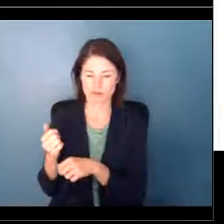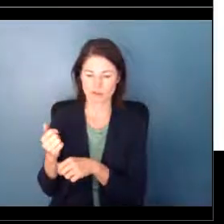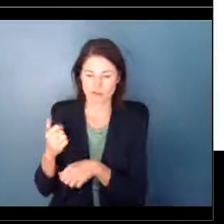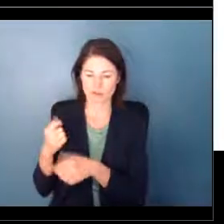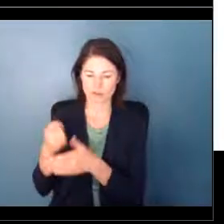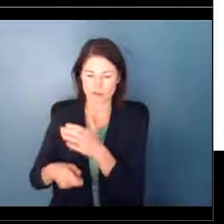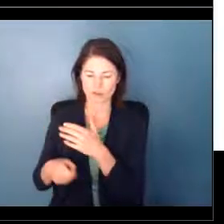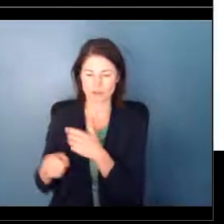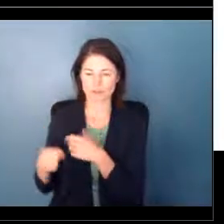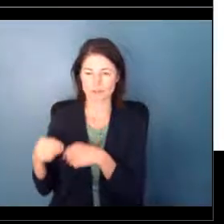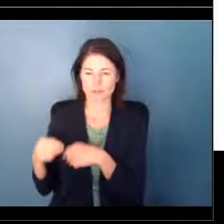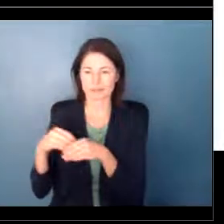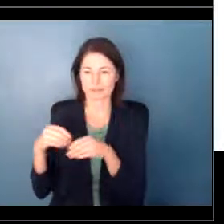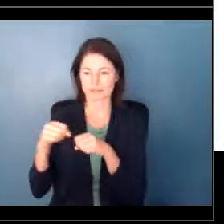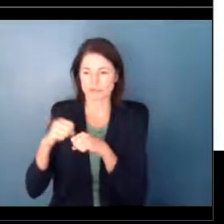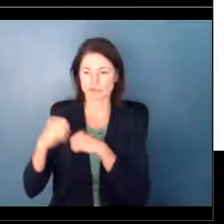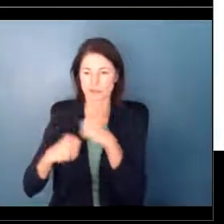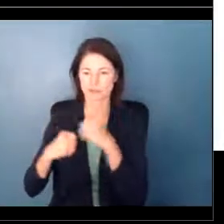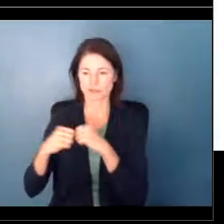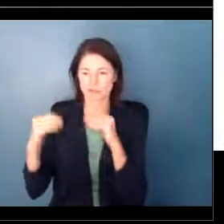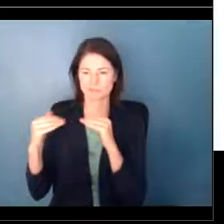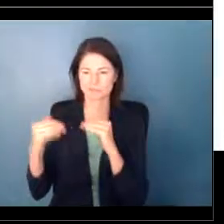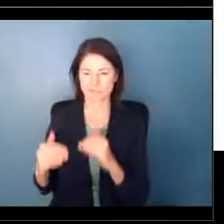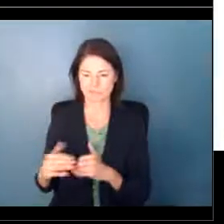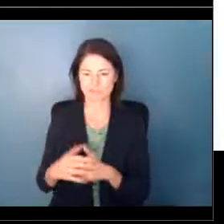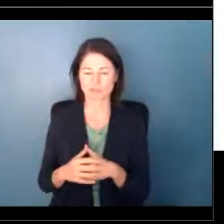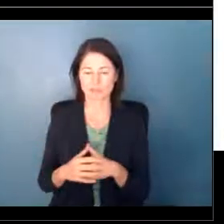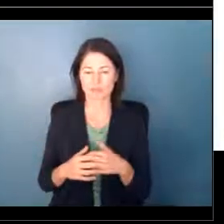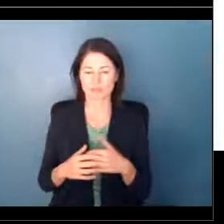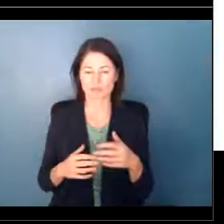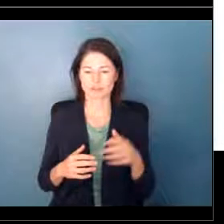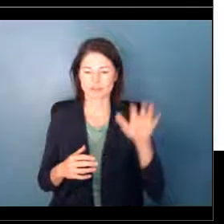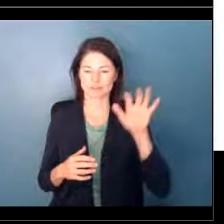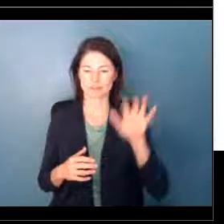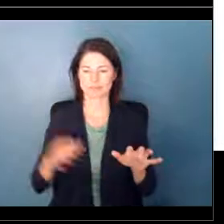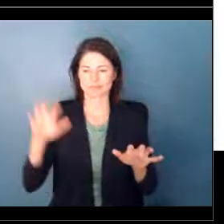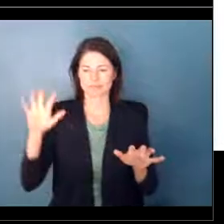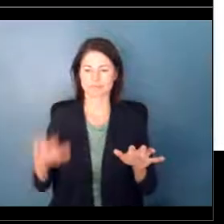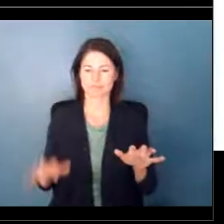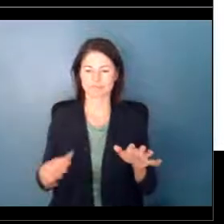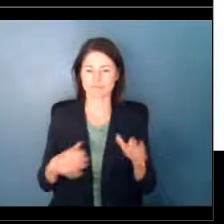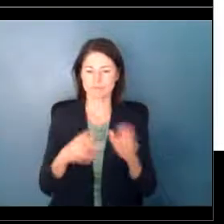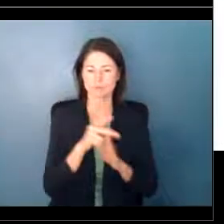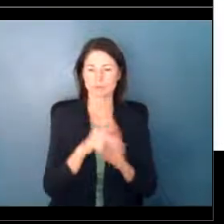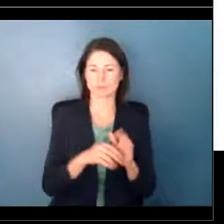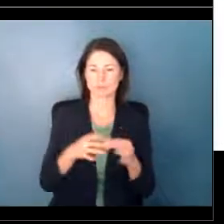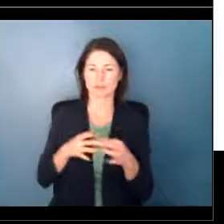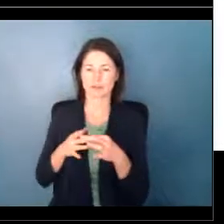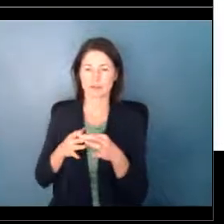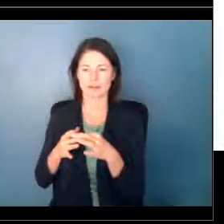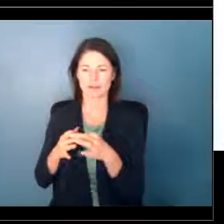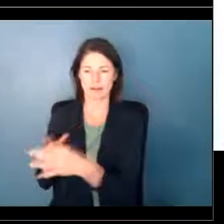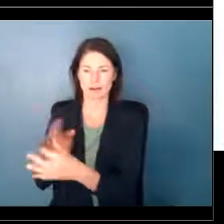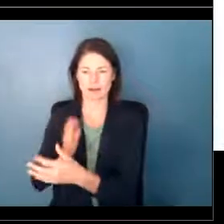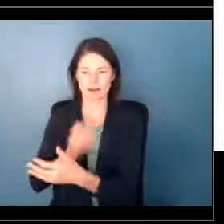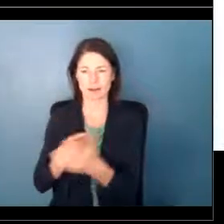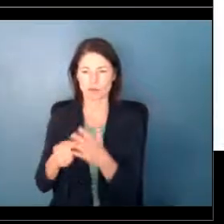show how the CAPTI principles are guiding our criteria. Next